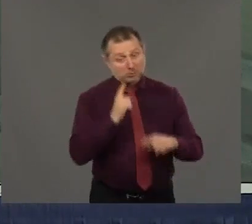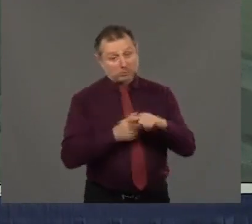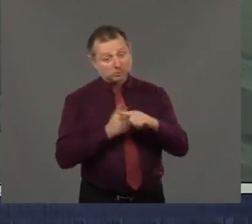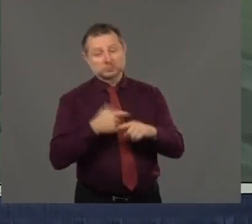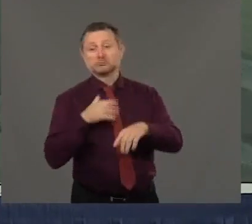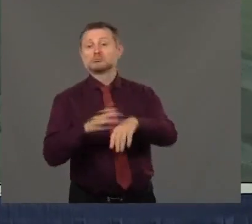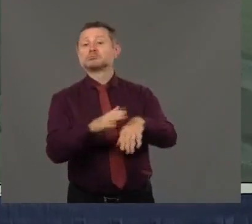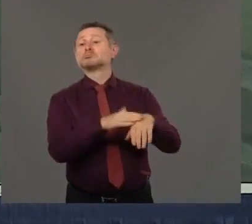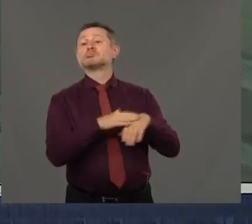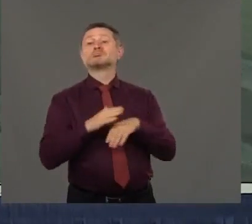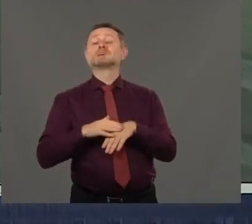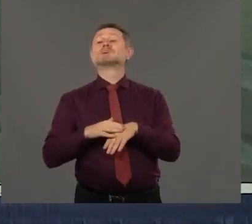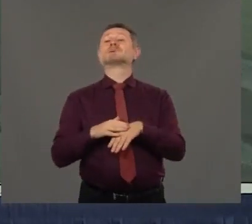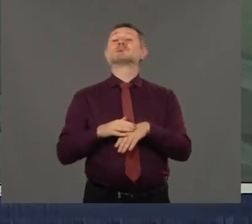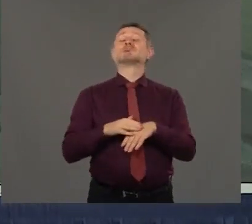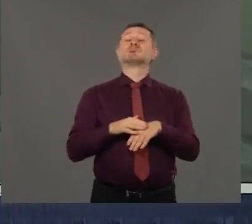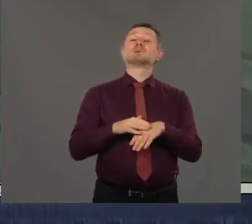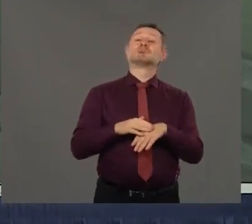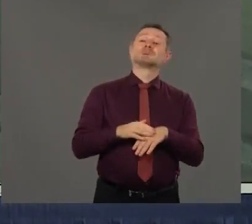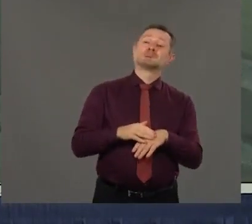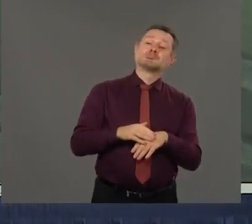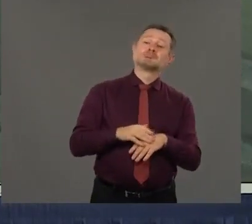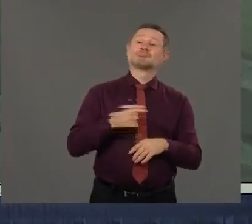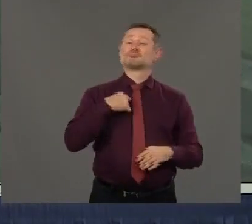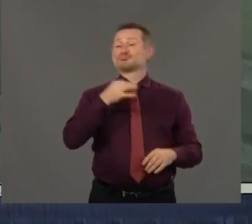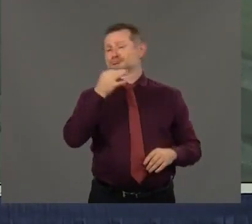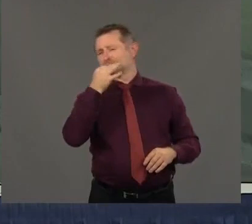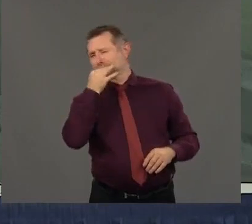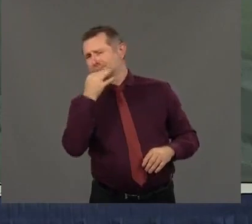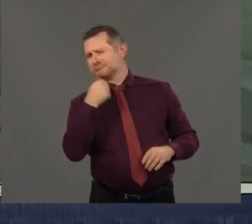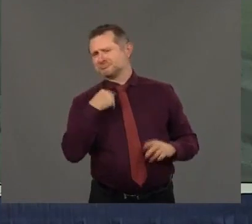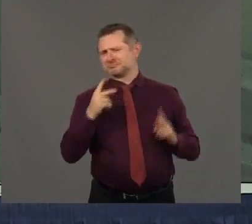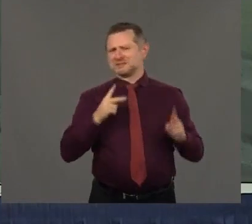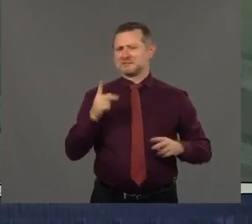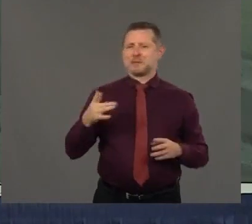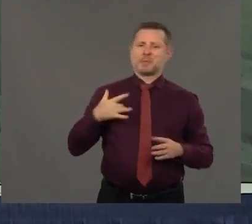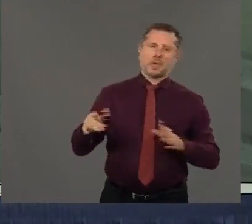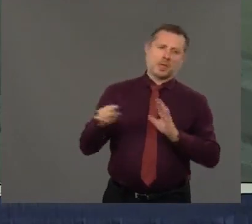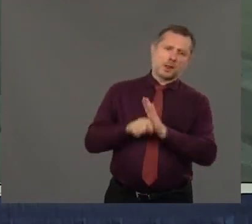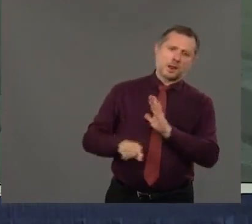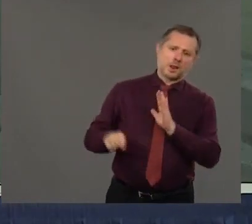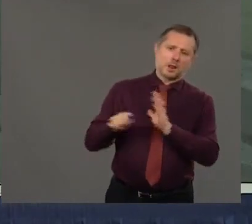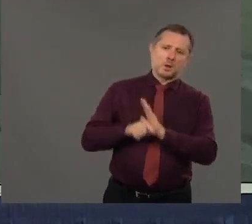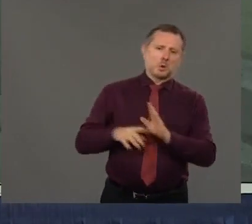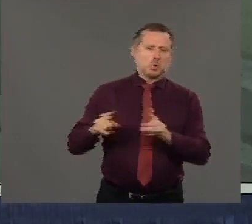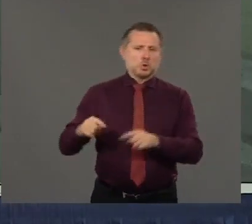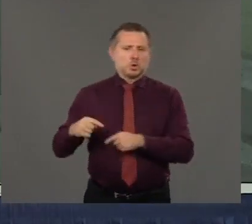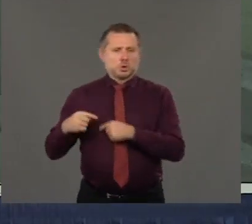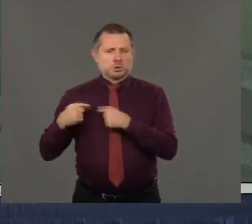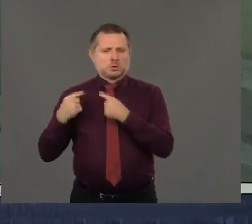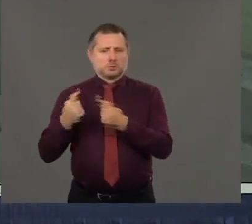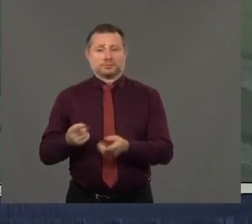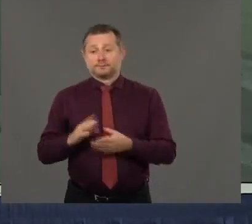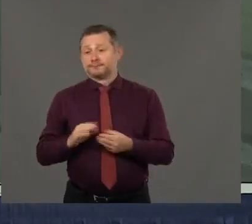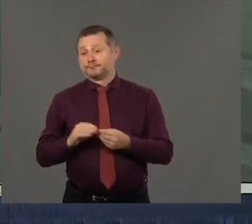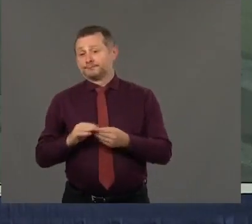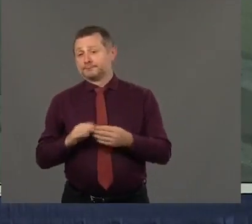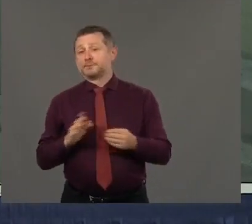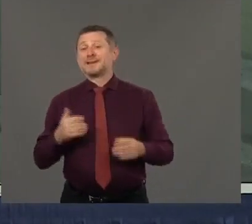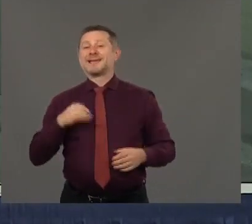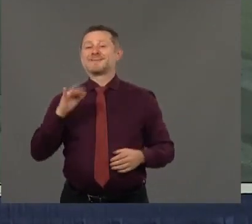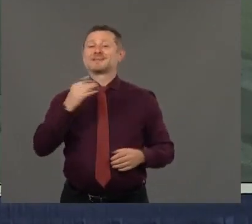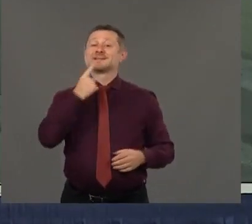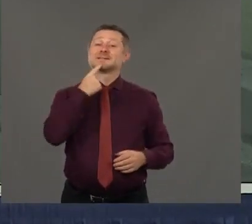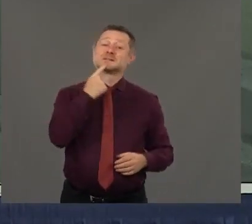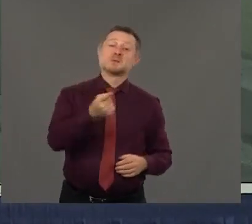know, we're good at always seeing the downside, and there's been a lot of downside lately. If I said to a New Yorker,